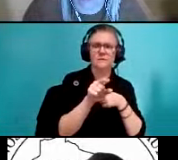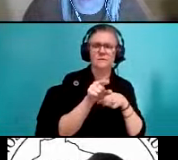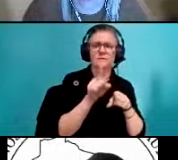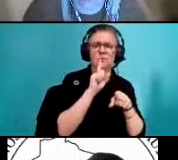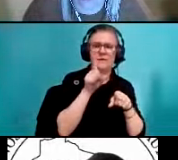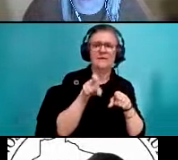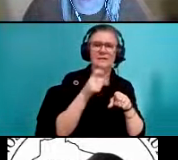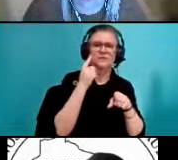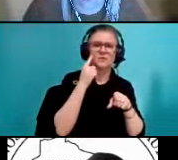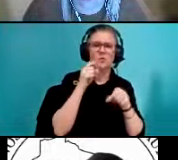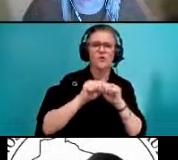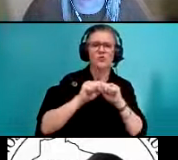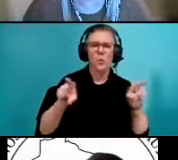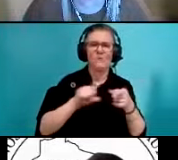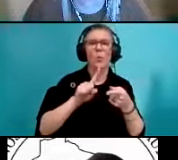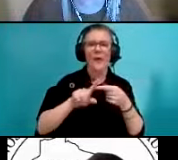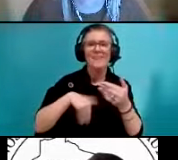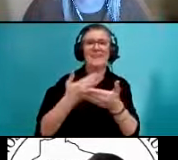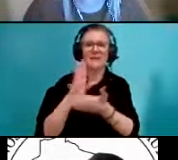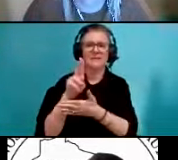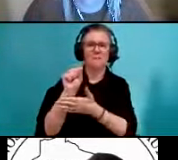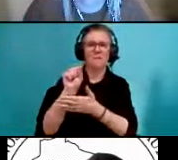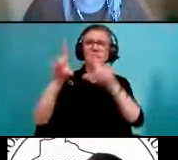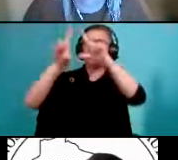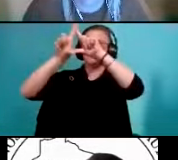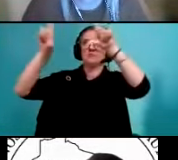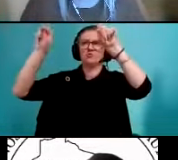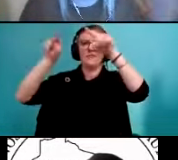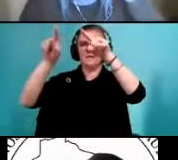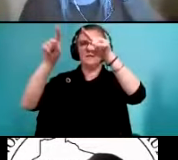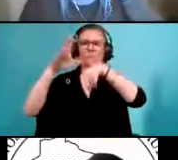notifications of when the next bus is coming. Brian Peters asked that question.